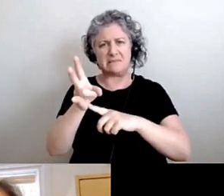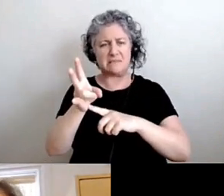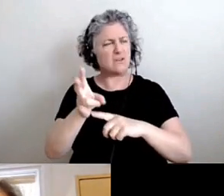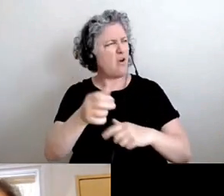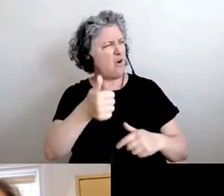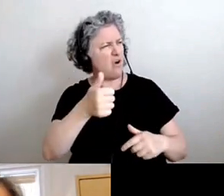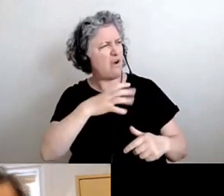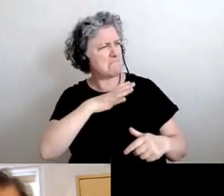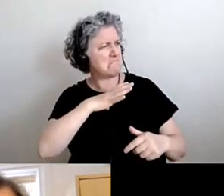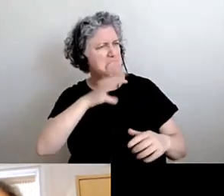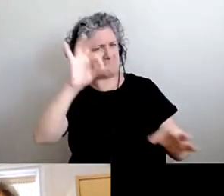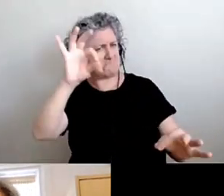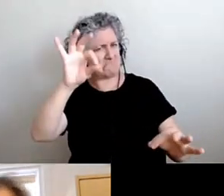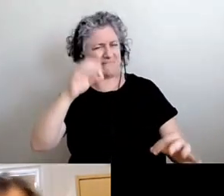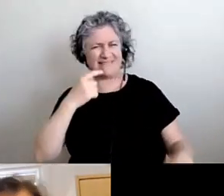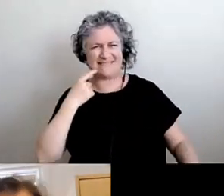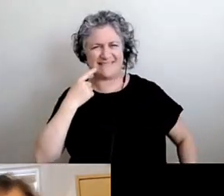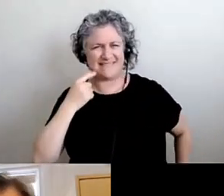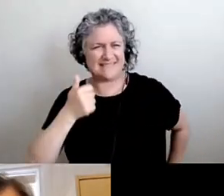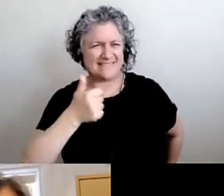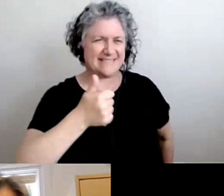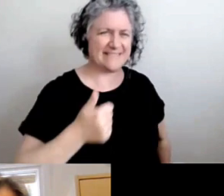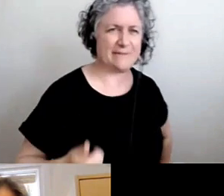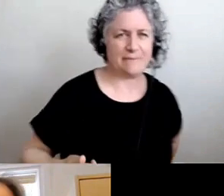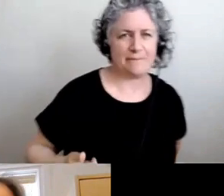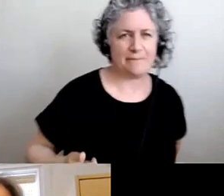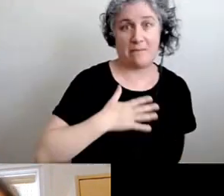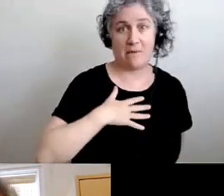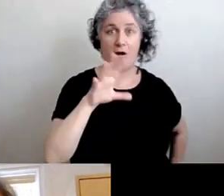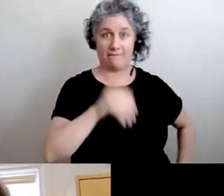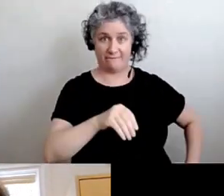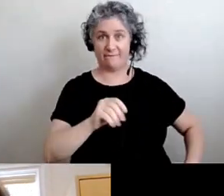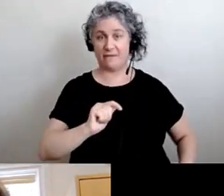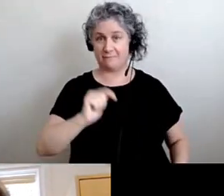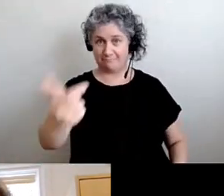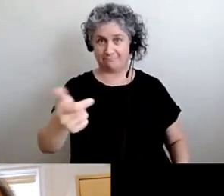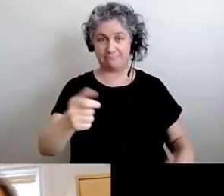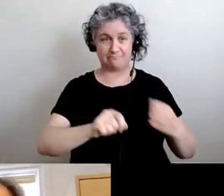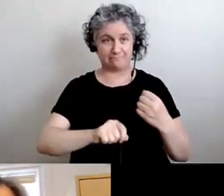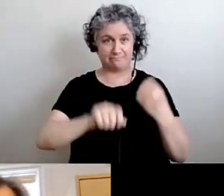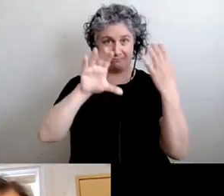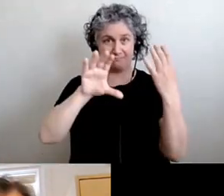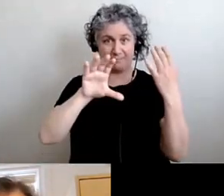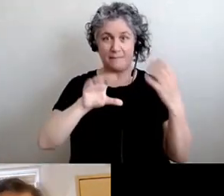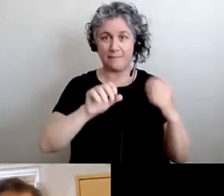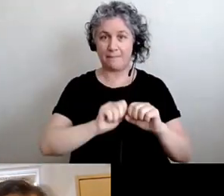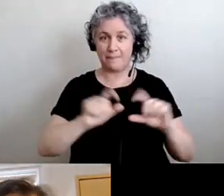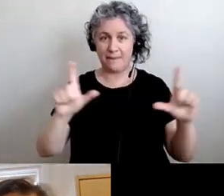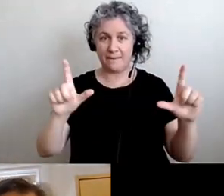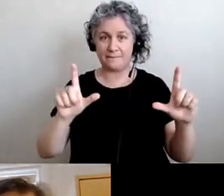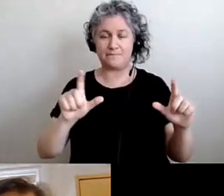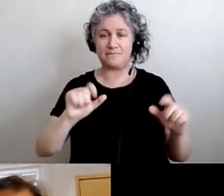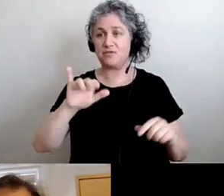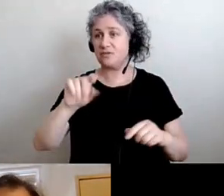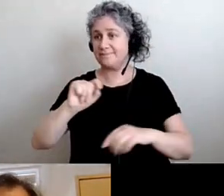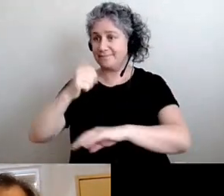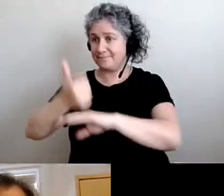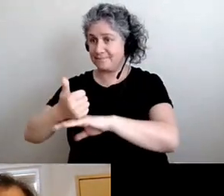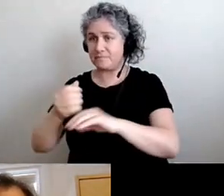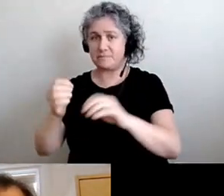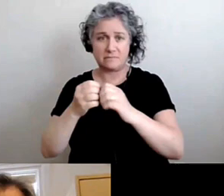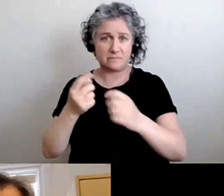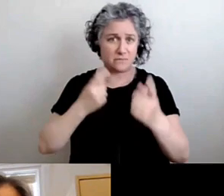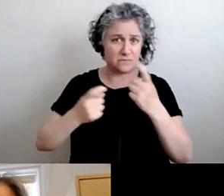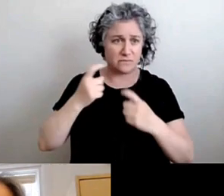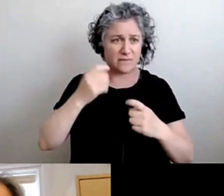we should be okay. Okay. I'm going to stop sharing my slides. Okay. And then as Janet is setting up, if you have more questions, I know it's